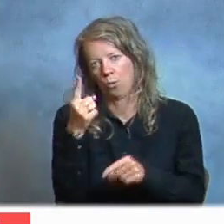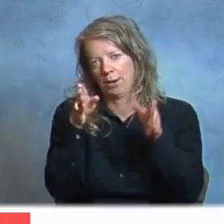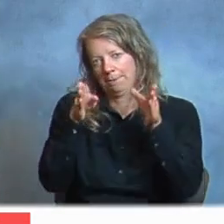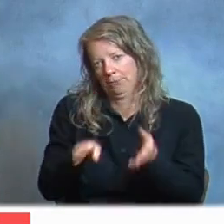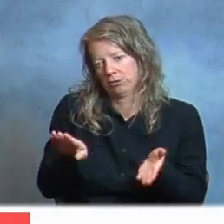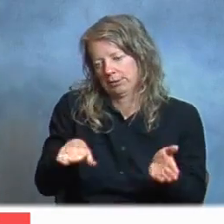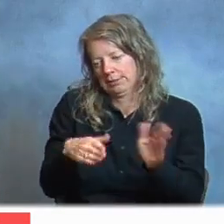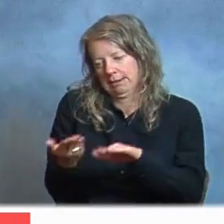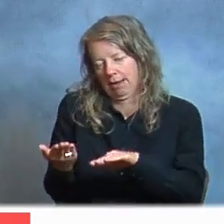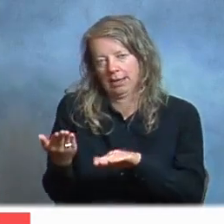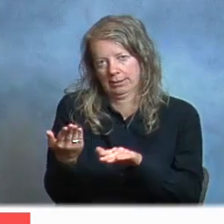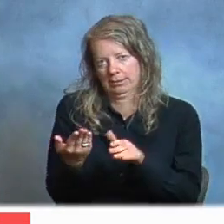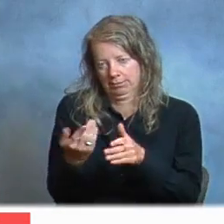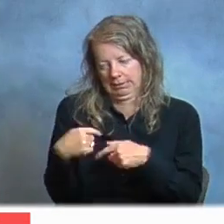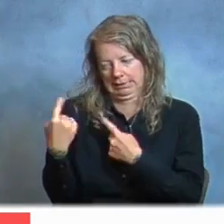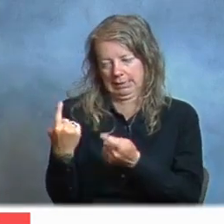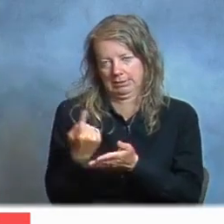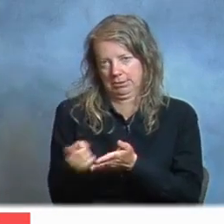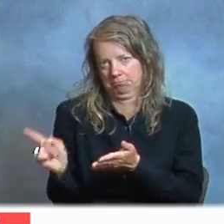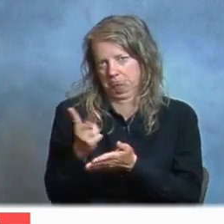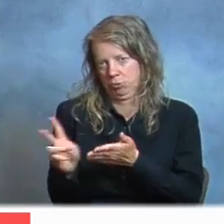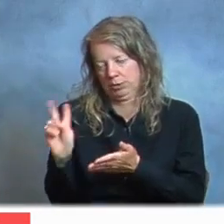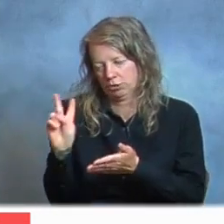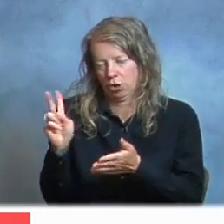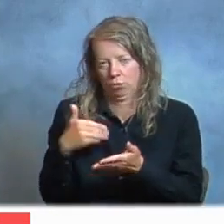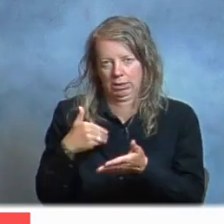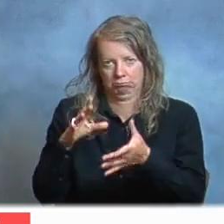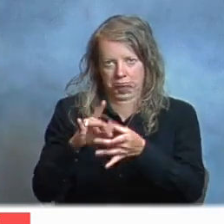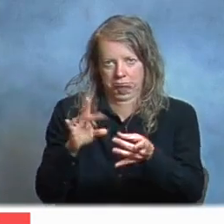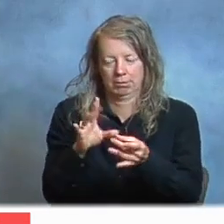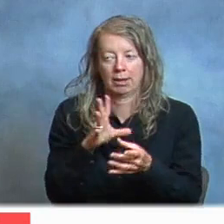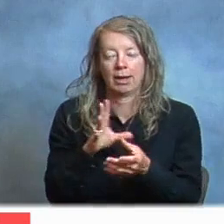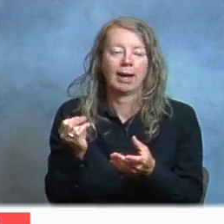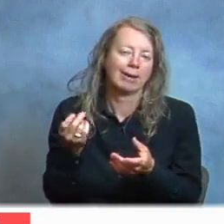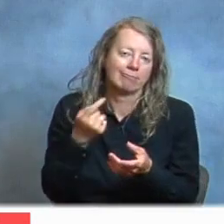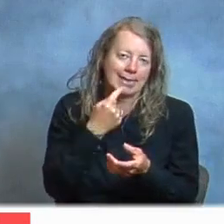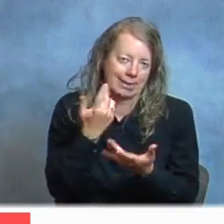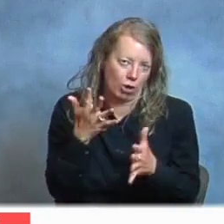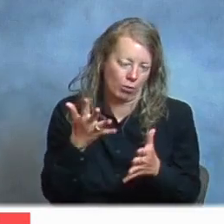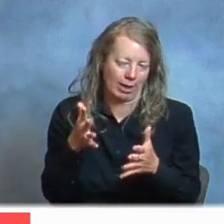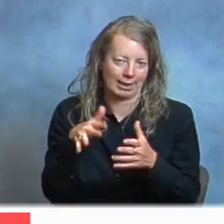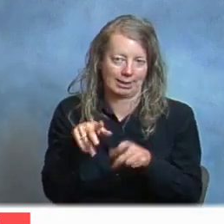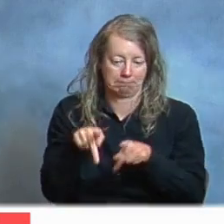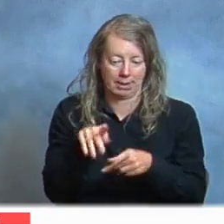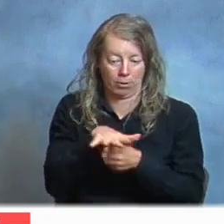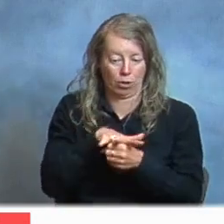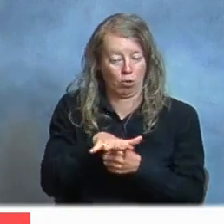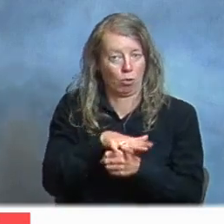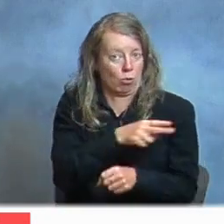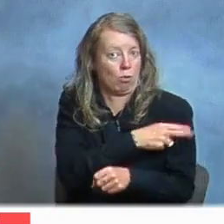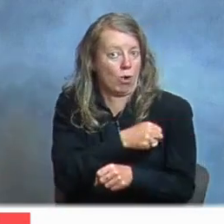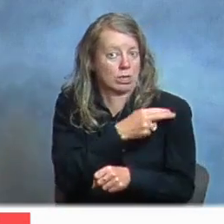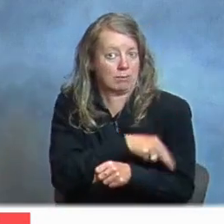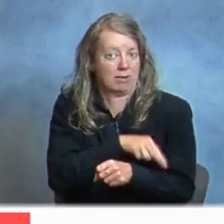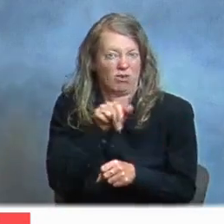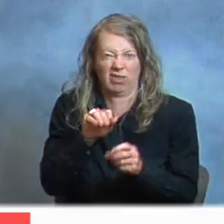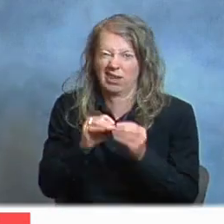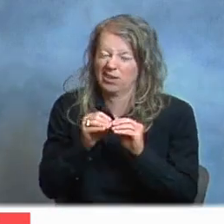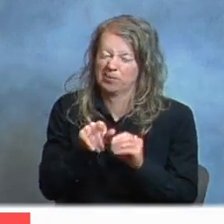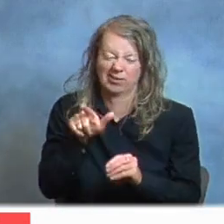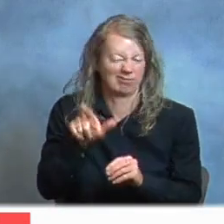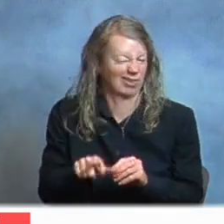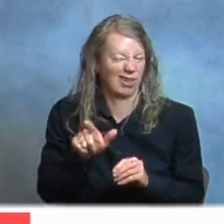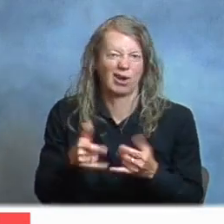previous week. And as mentioned, our local hospitalization data remains quite low